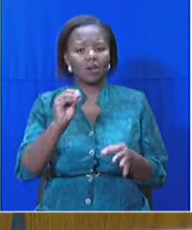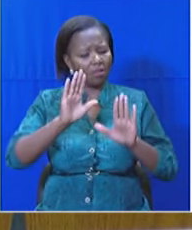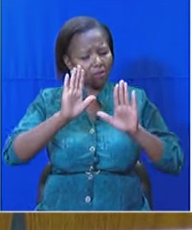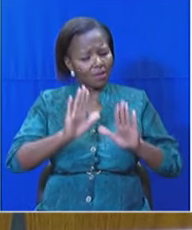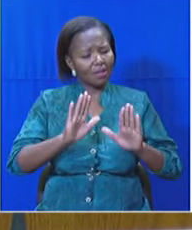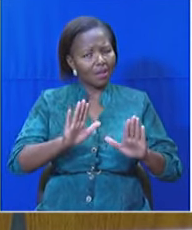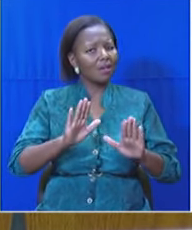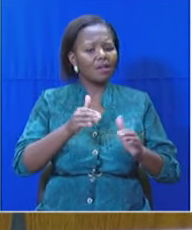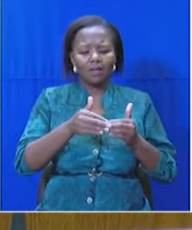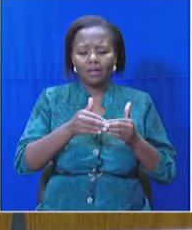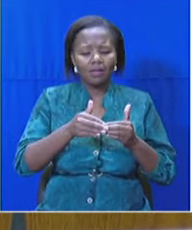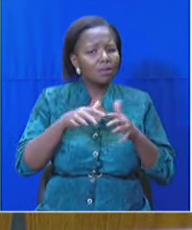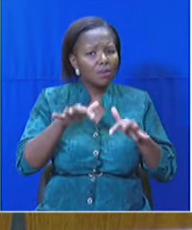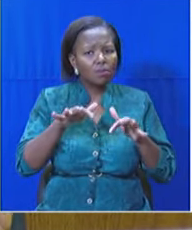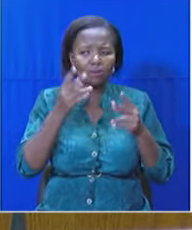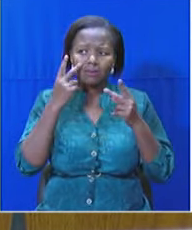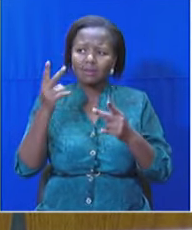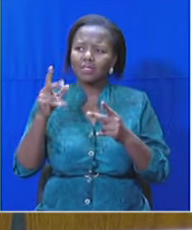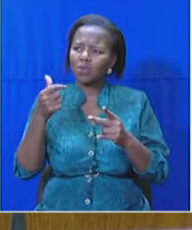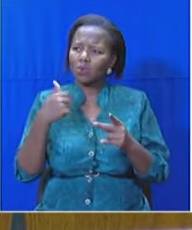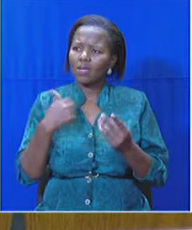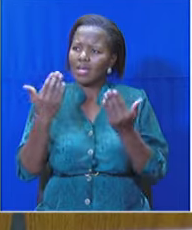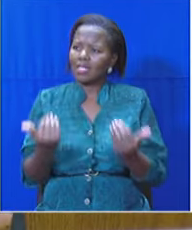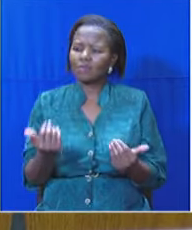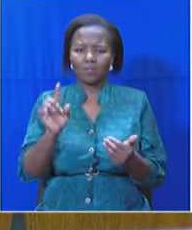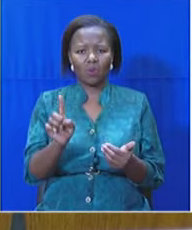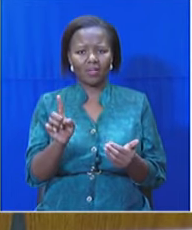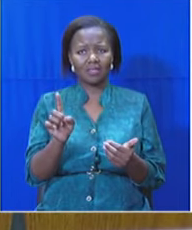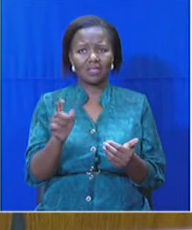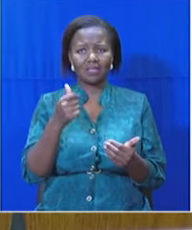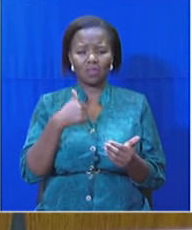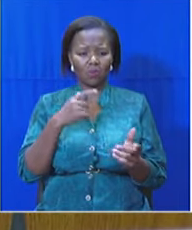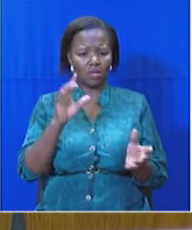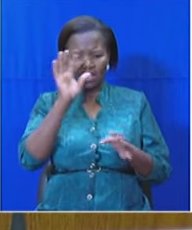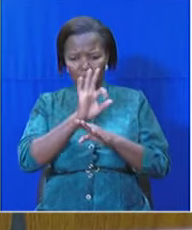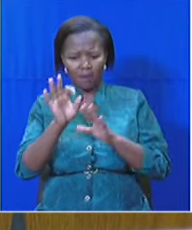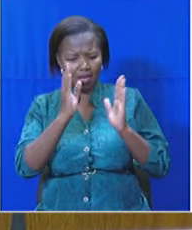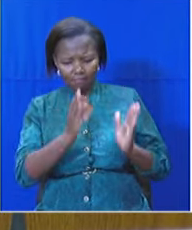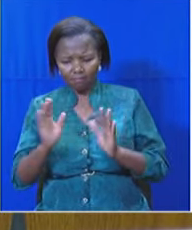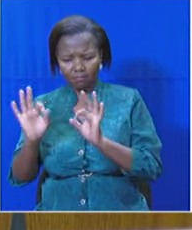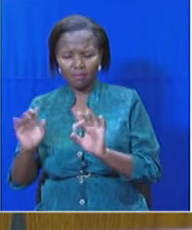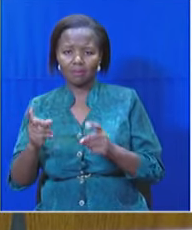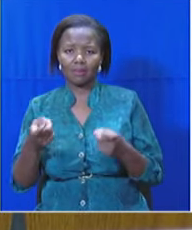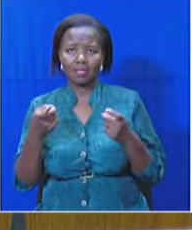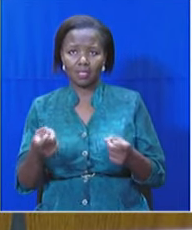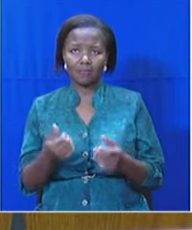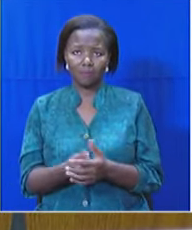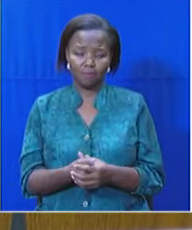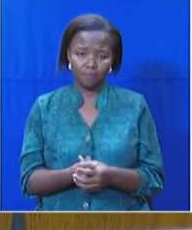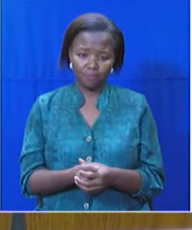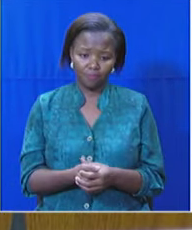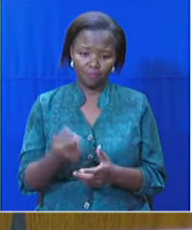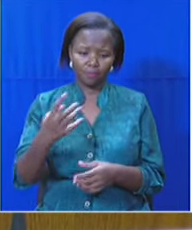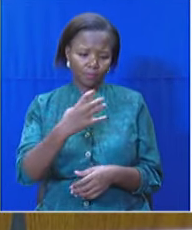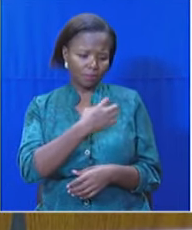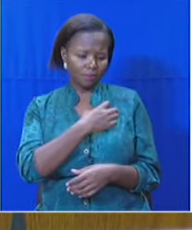government? Because every 3 months you propose something else. People cannot plan properly. Minister, it is also not good